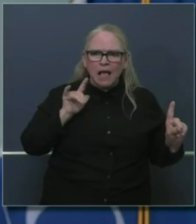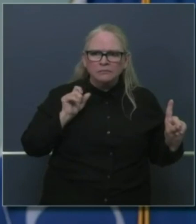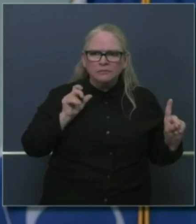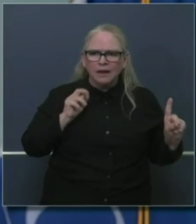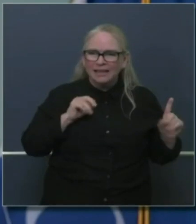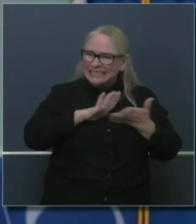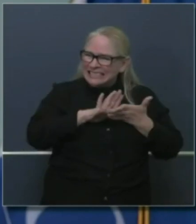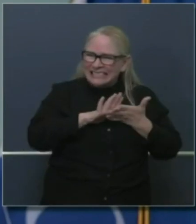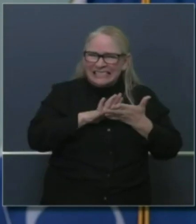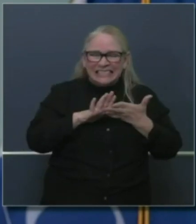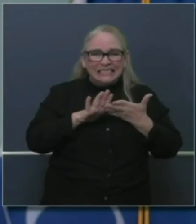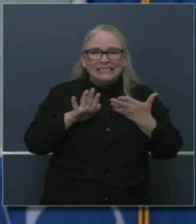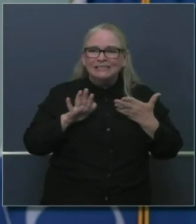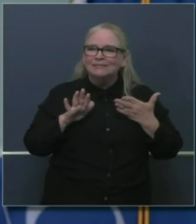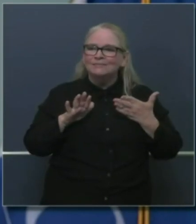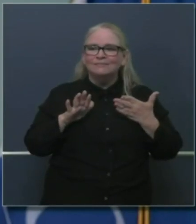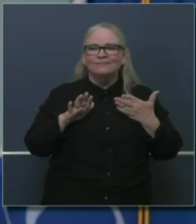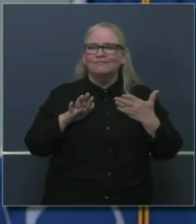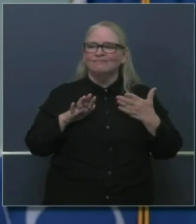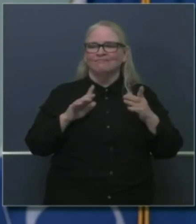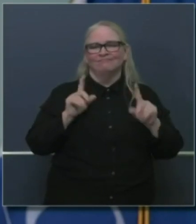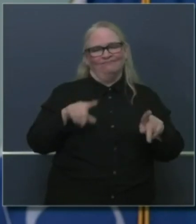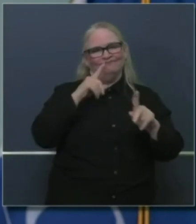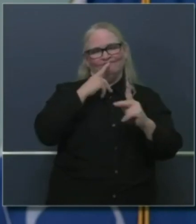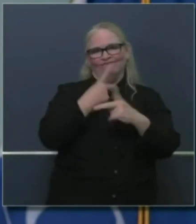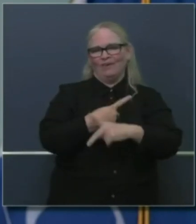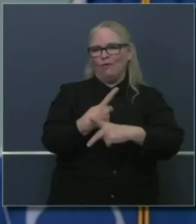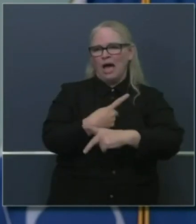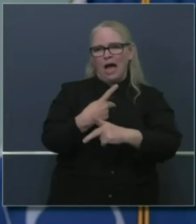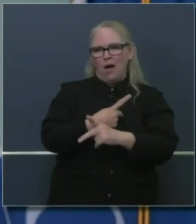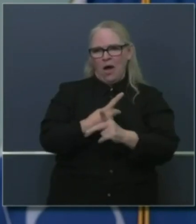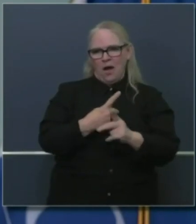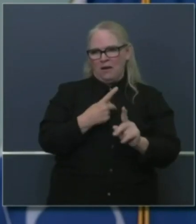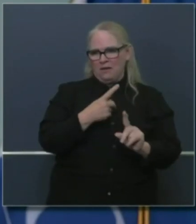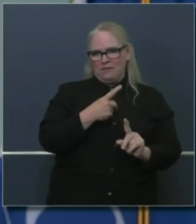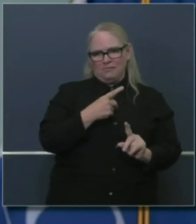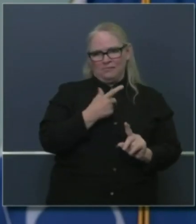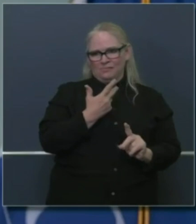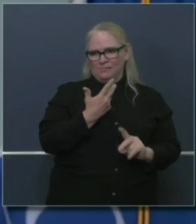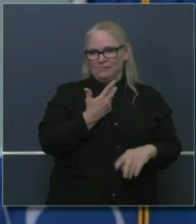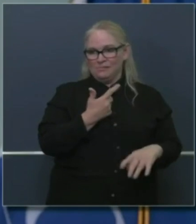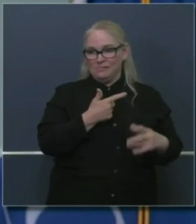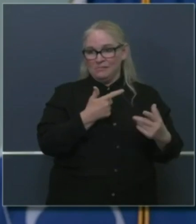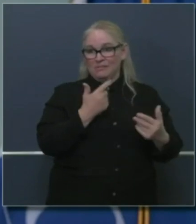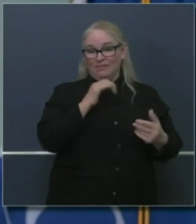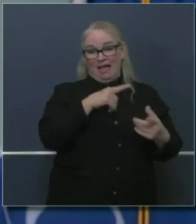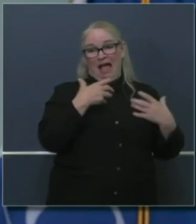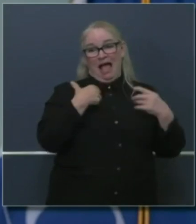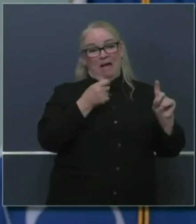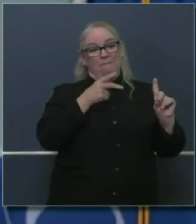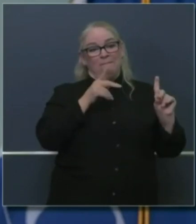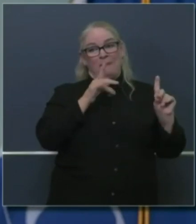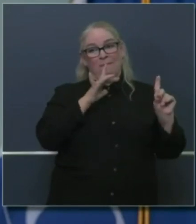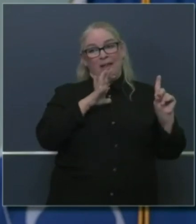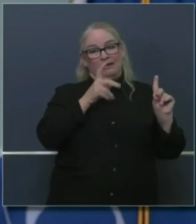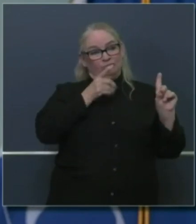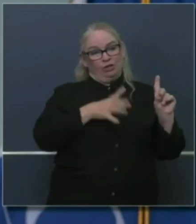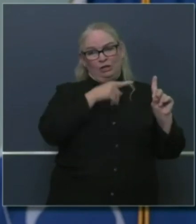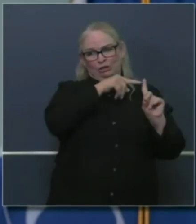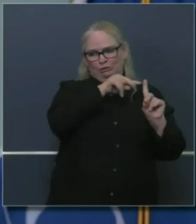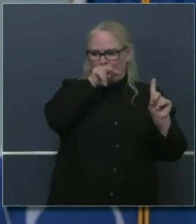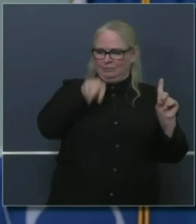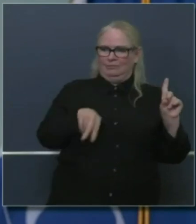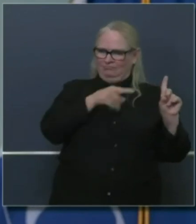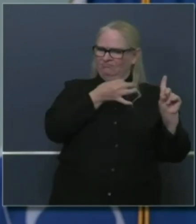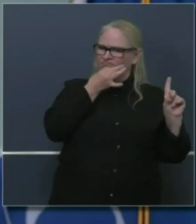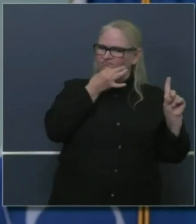has to all be factored in. And candidly, our health directors, the experts, the counsel that I've received are very